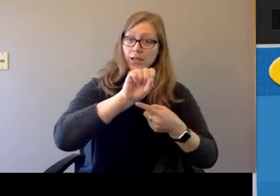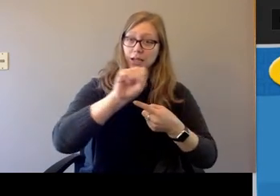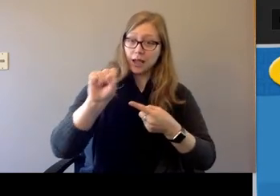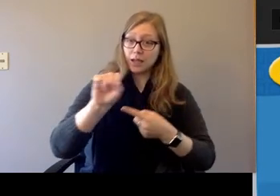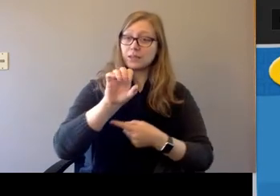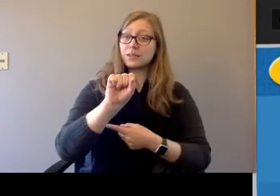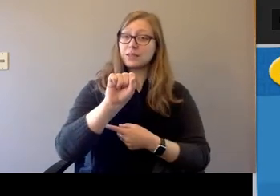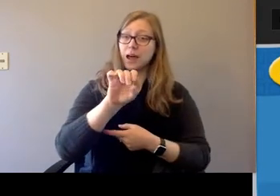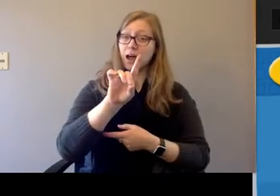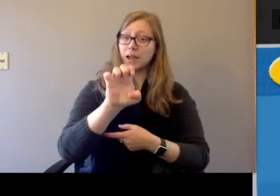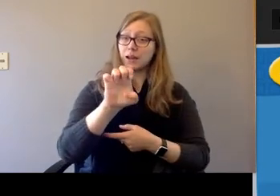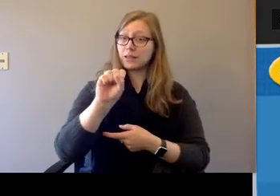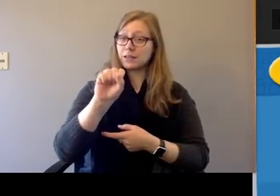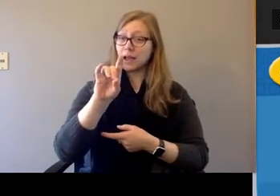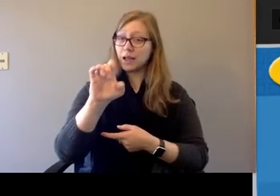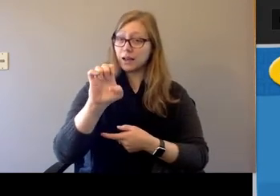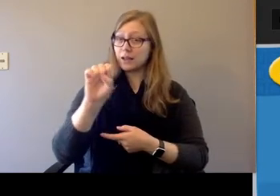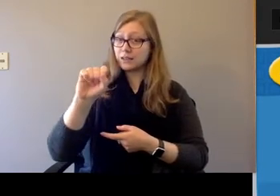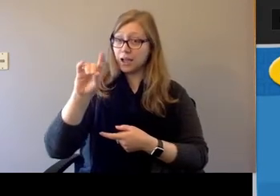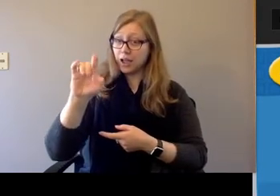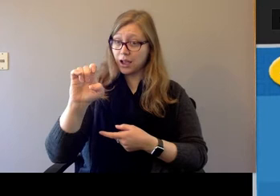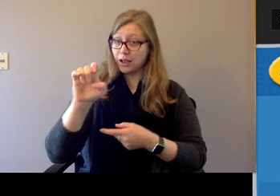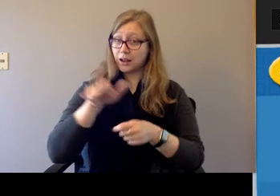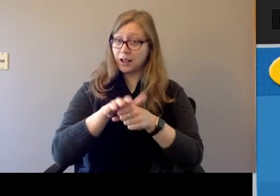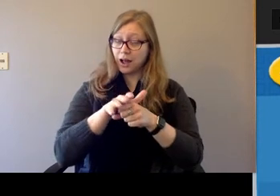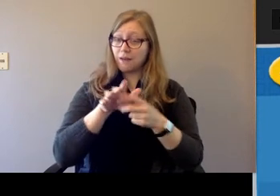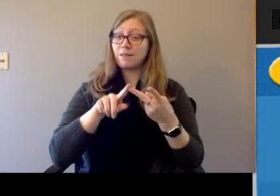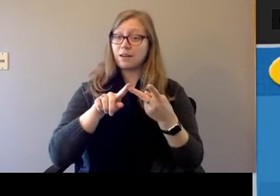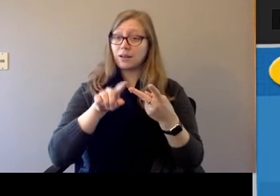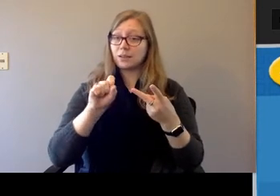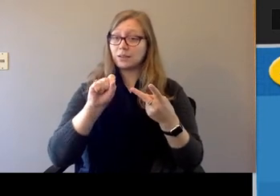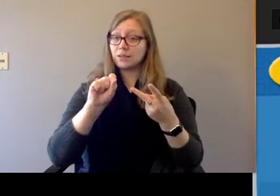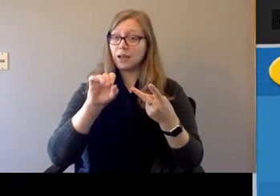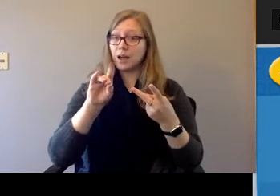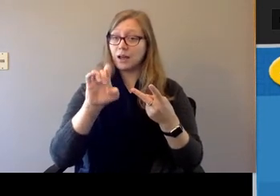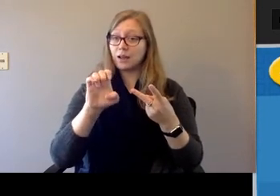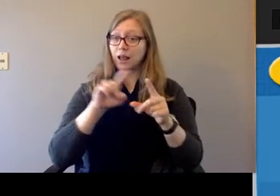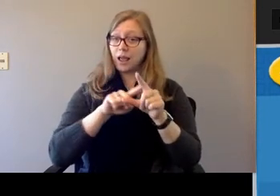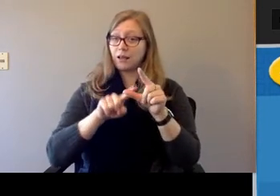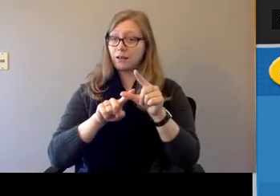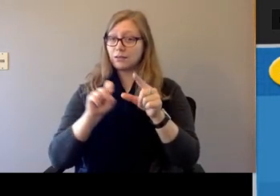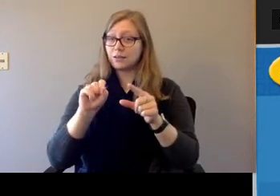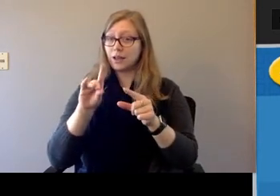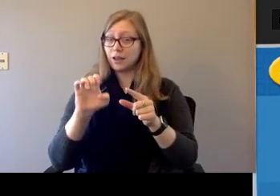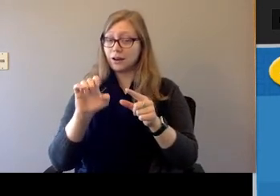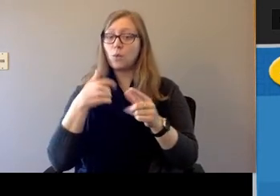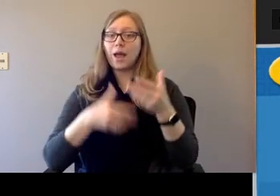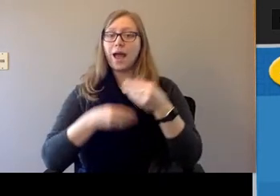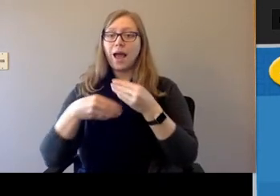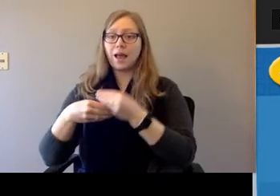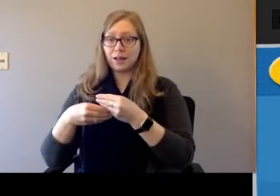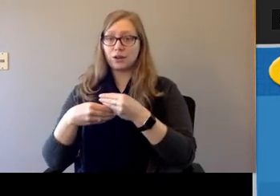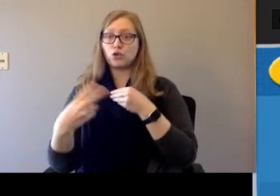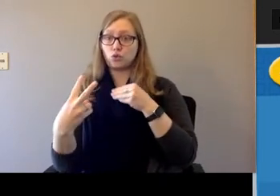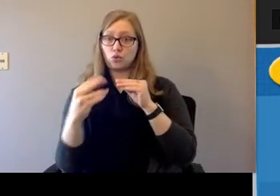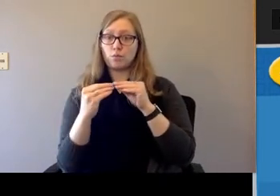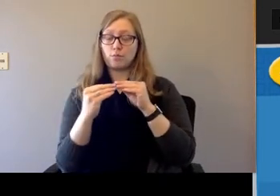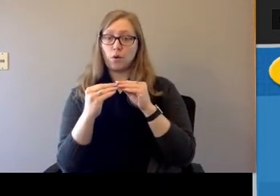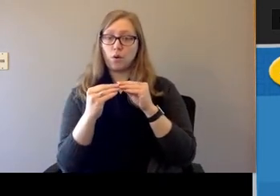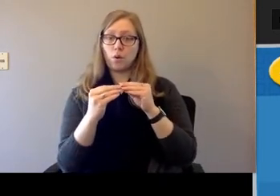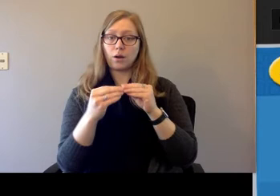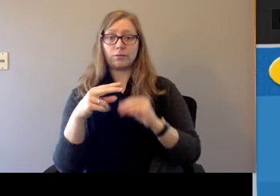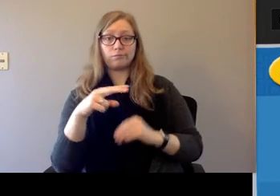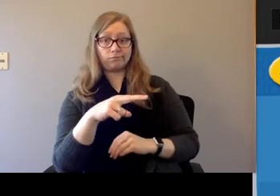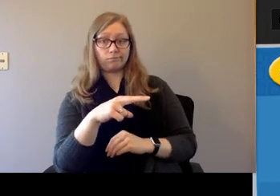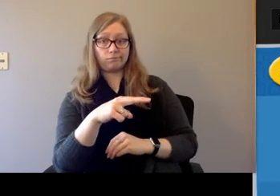was enough, and side, angle, side, we added at least two more. There was angle, side, angle, and angle,